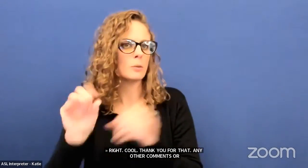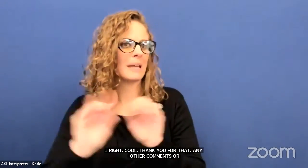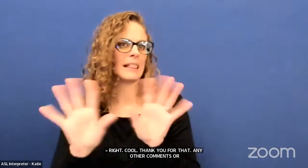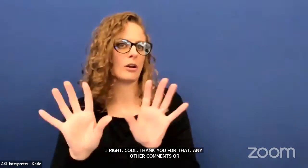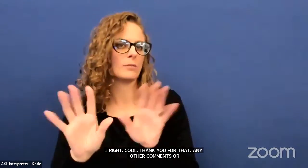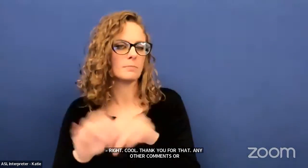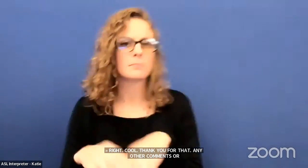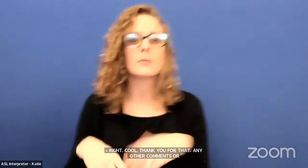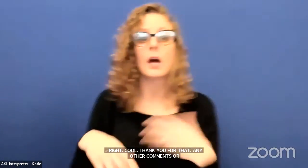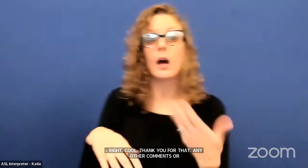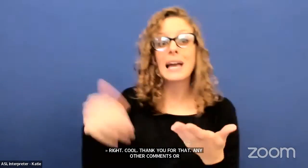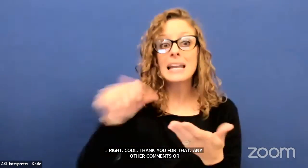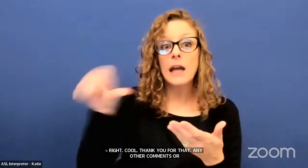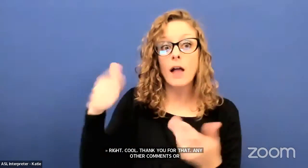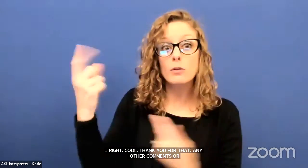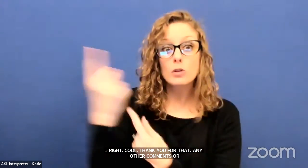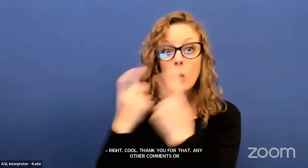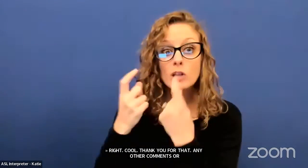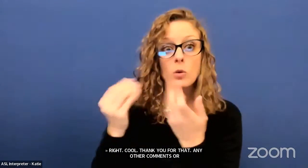Anybody?